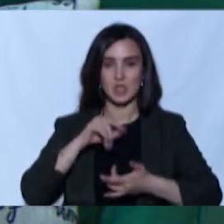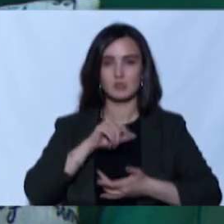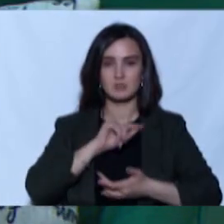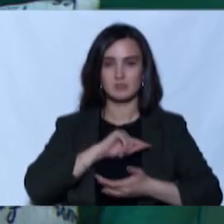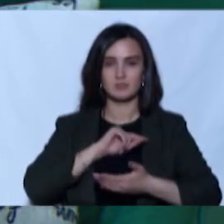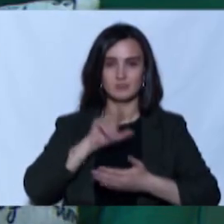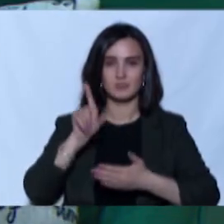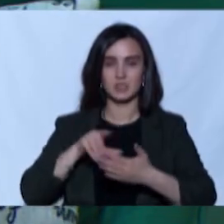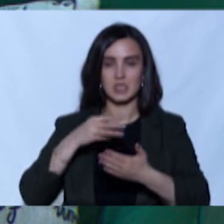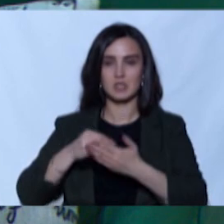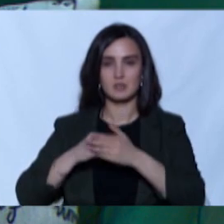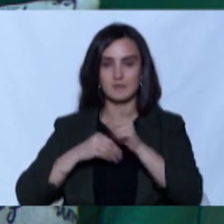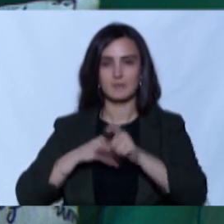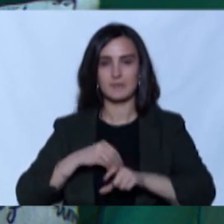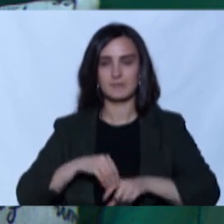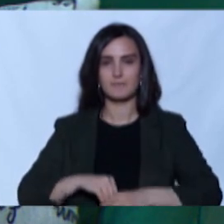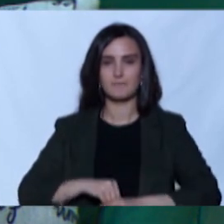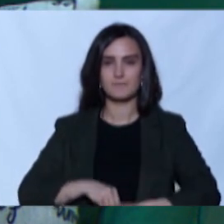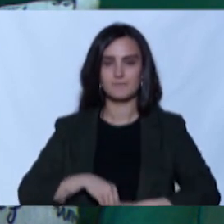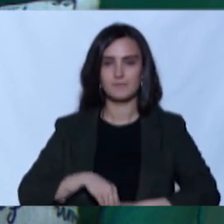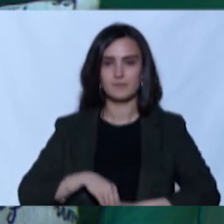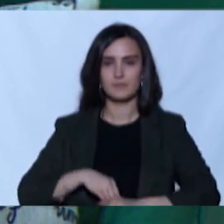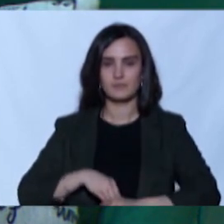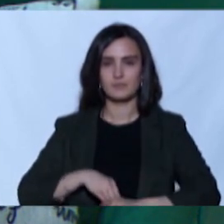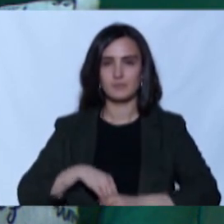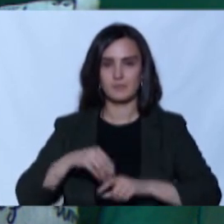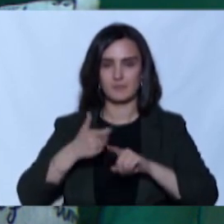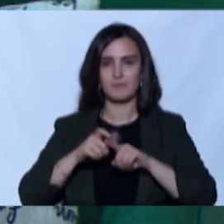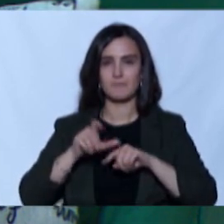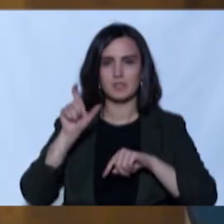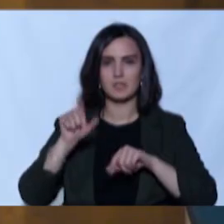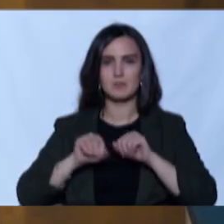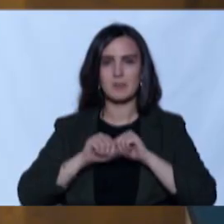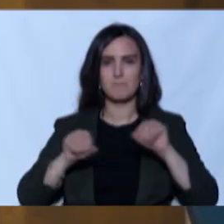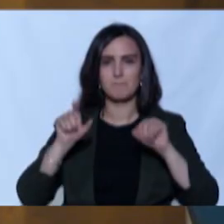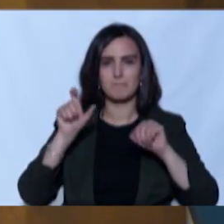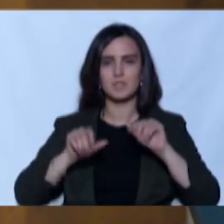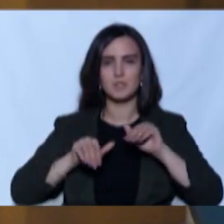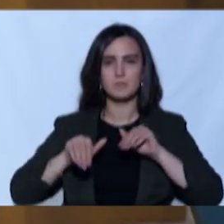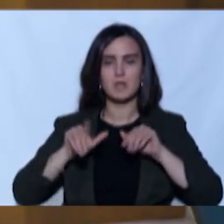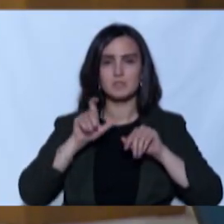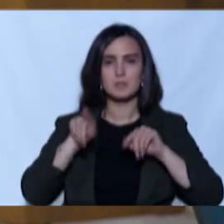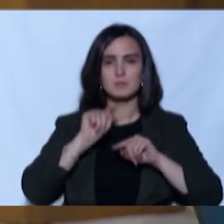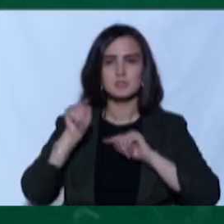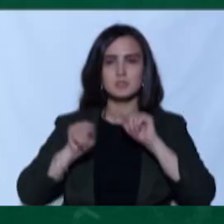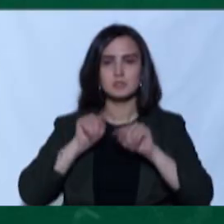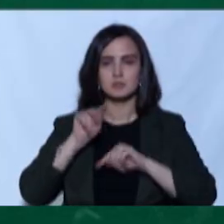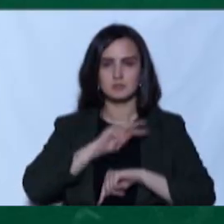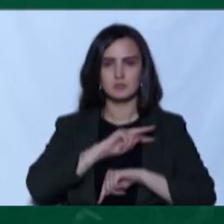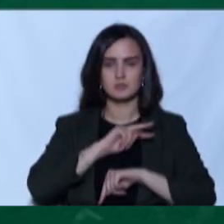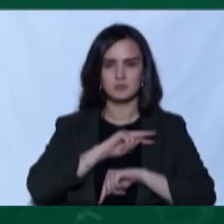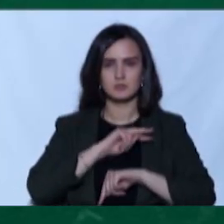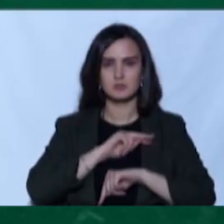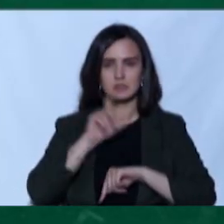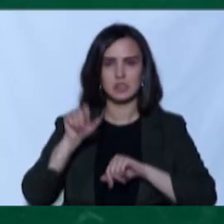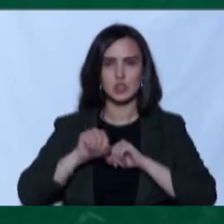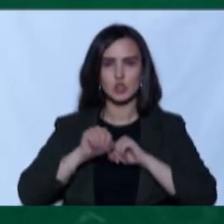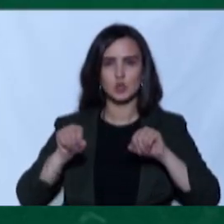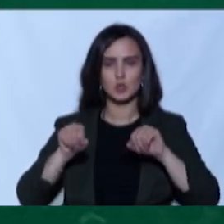himself. He's quite a non-typical hero. As much as people love him and treat him as a hero, he